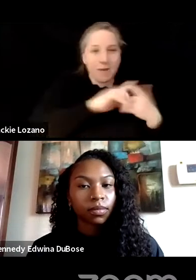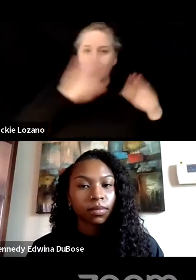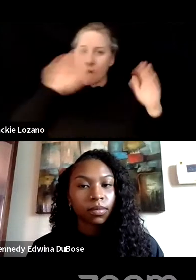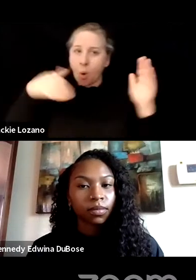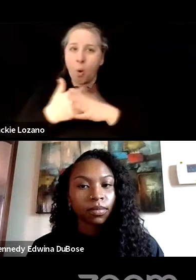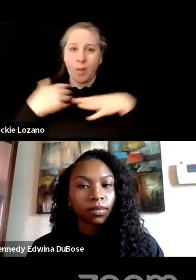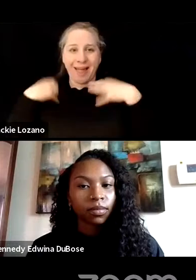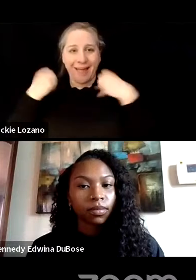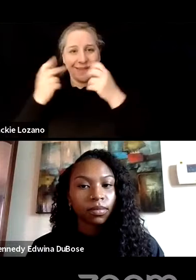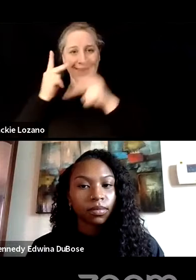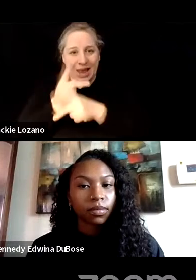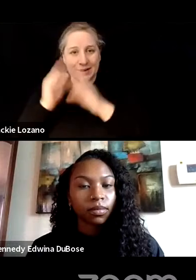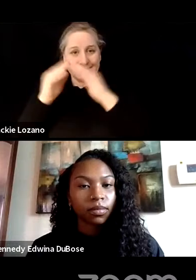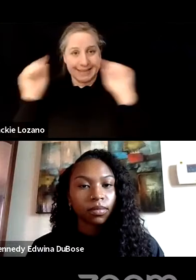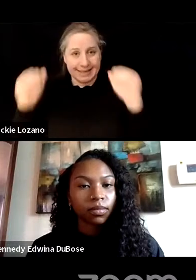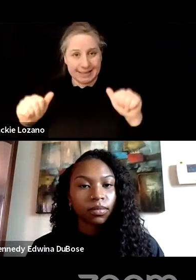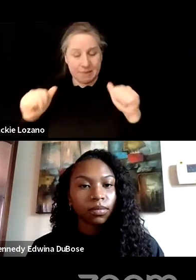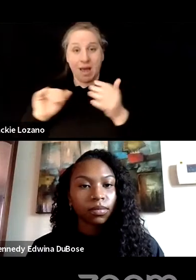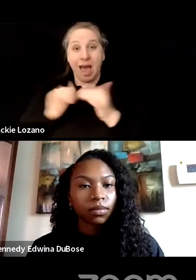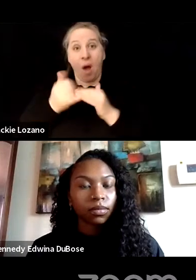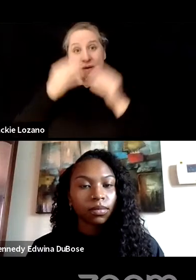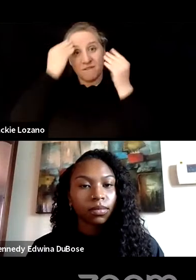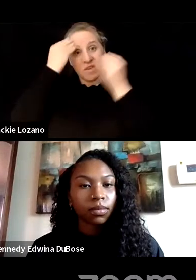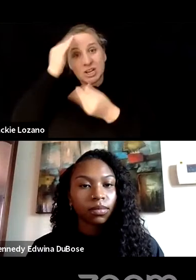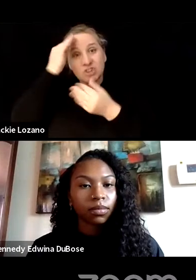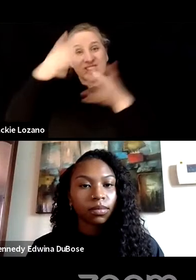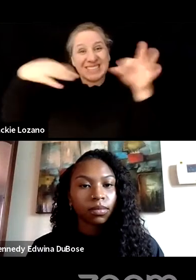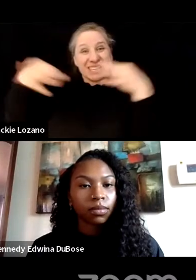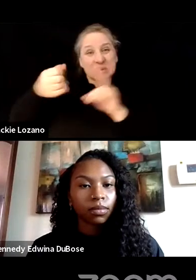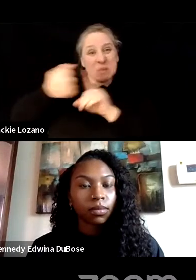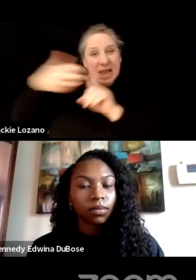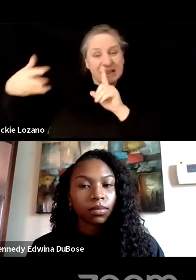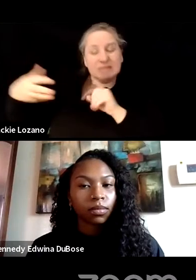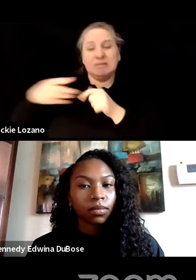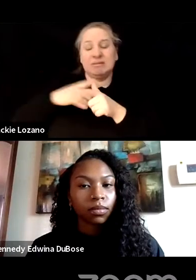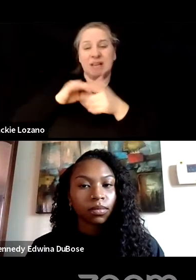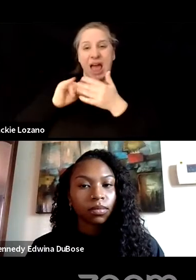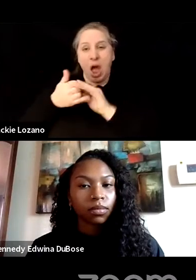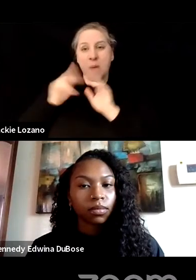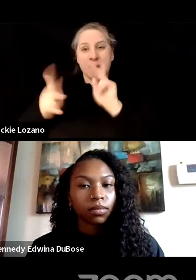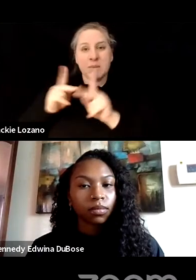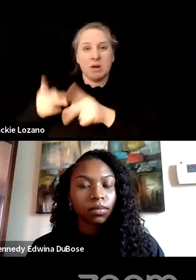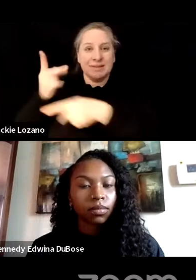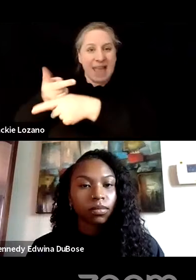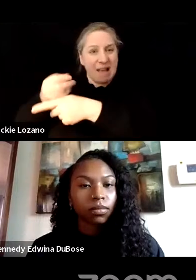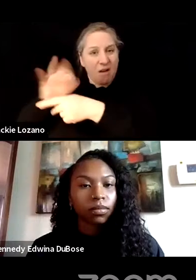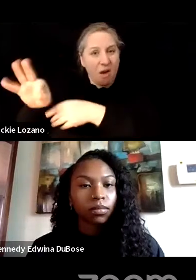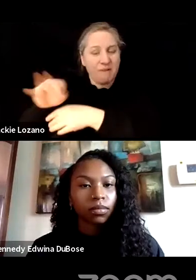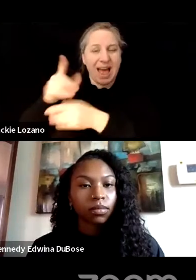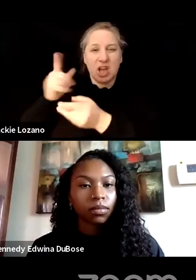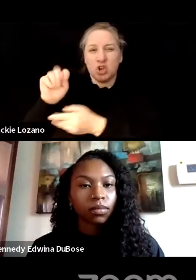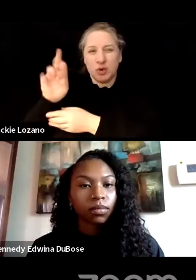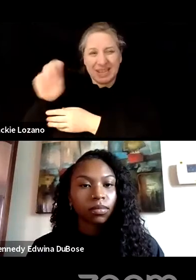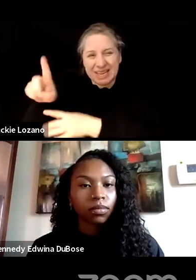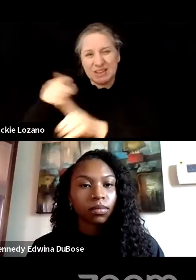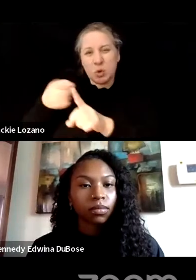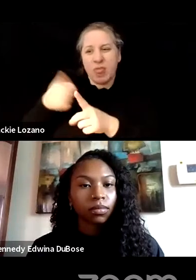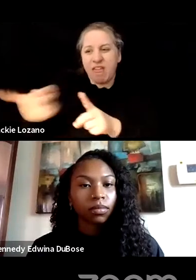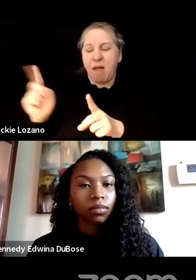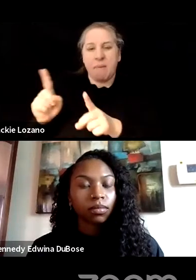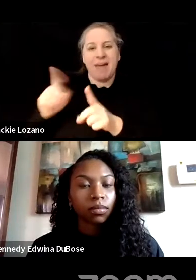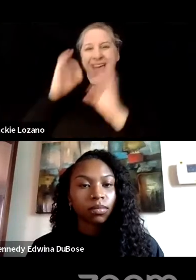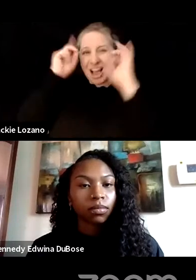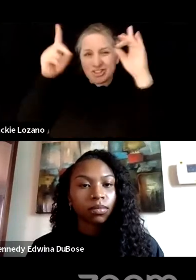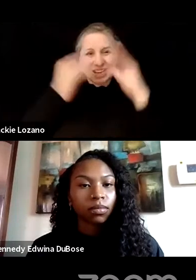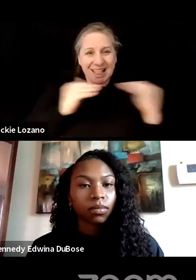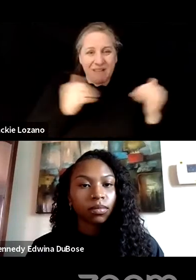are treated, the way information is explained, you know, it's not always explained appropriately, you know, and education level doesn't